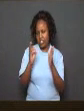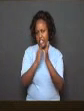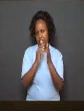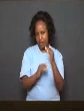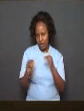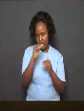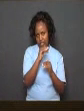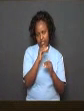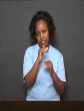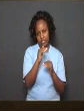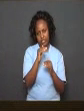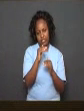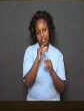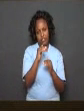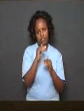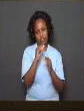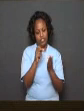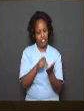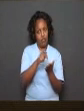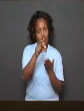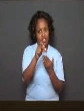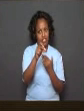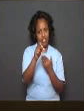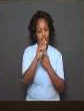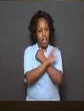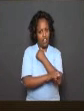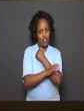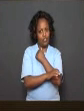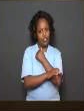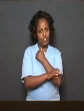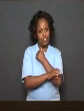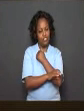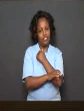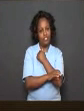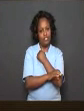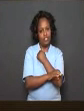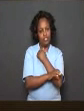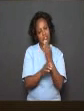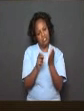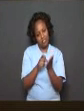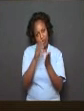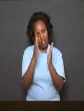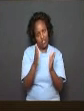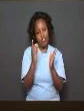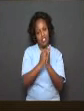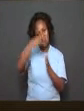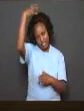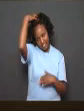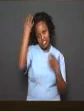law prevails in democratic countries that have democratic